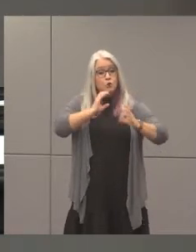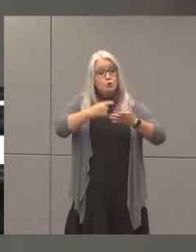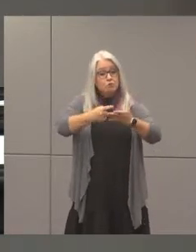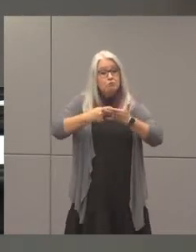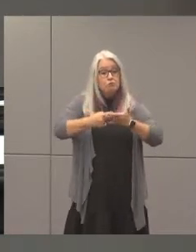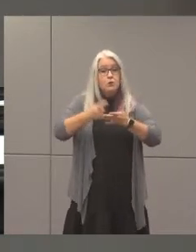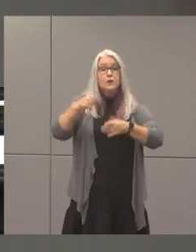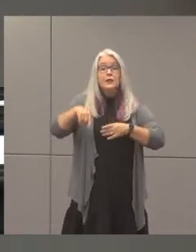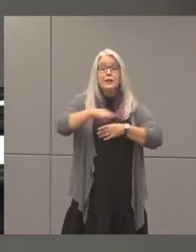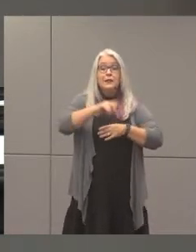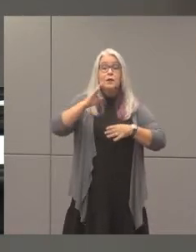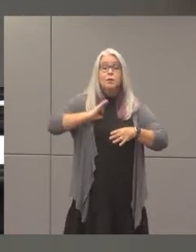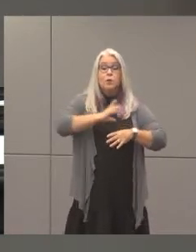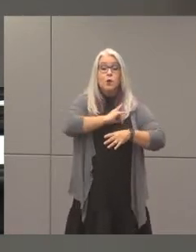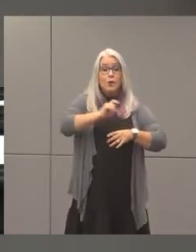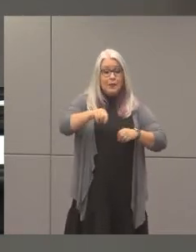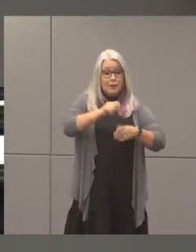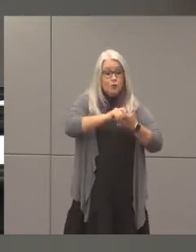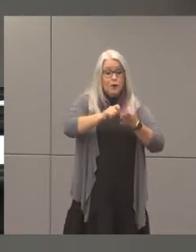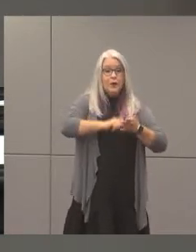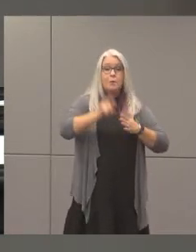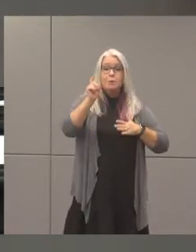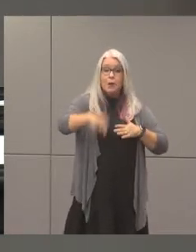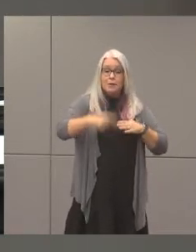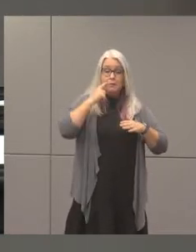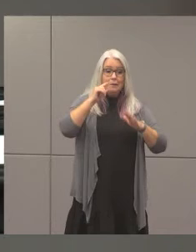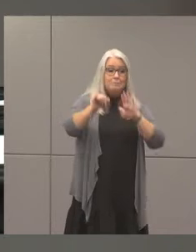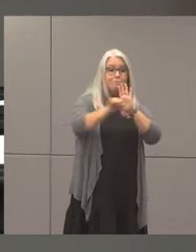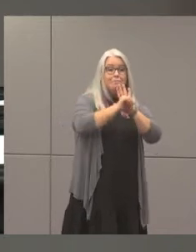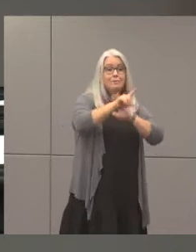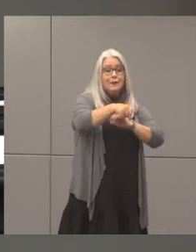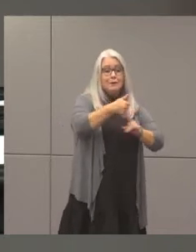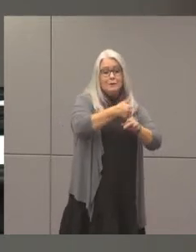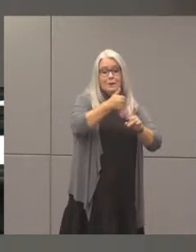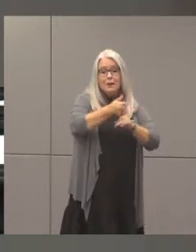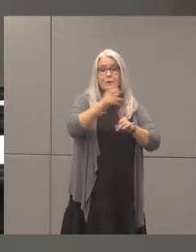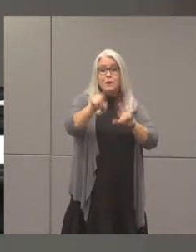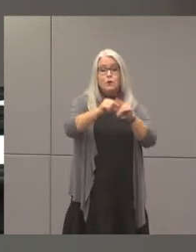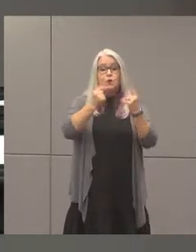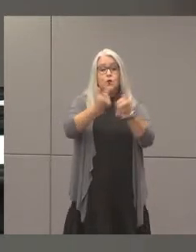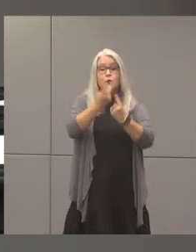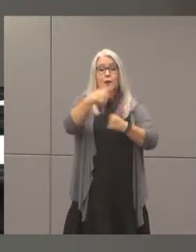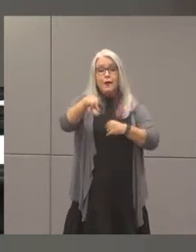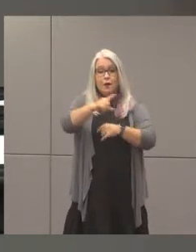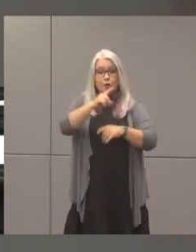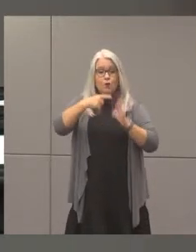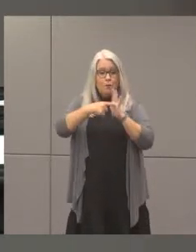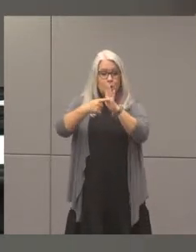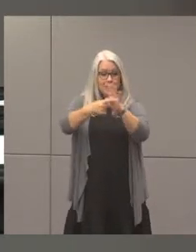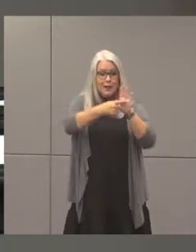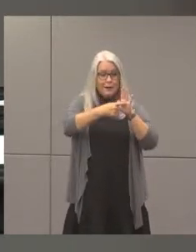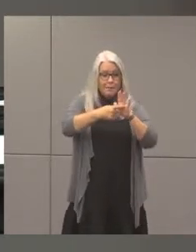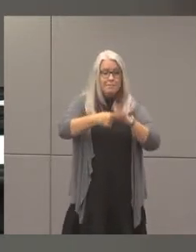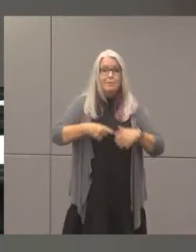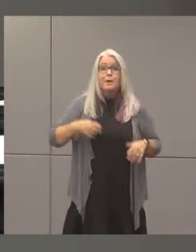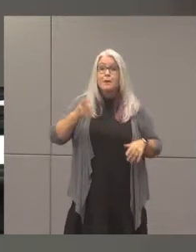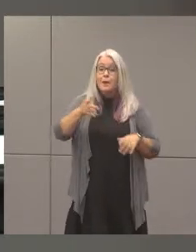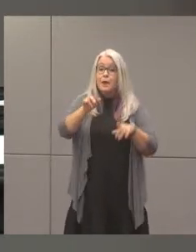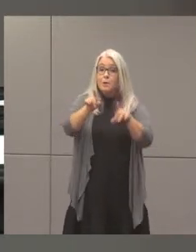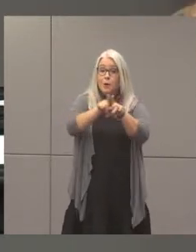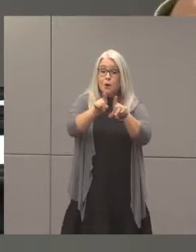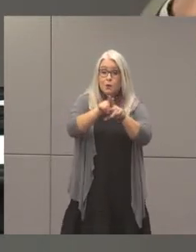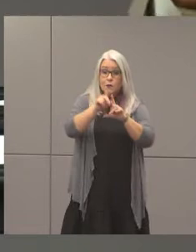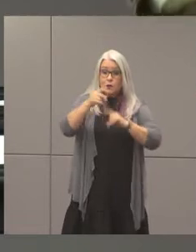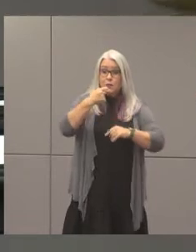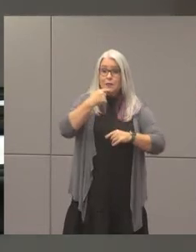in writing shall identify themselves and/or the group they represent, if any. They must all state the